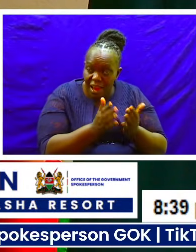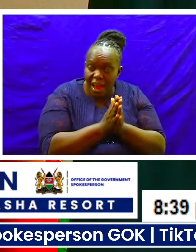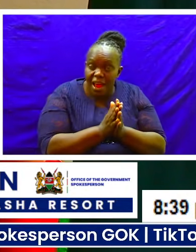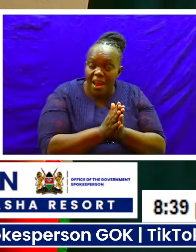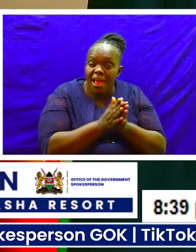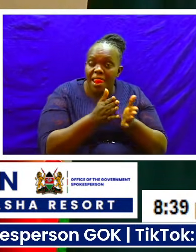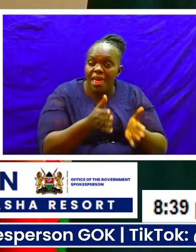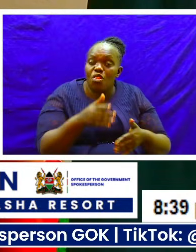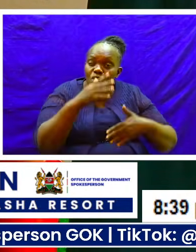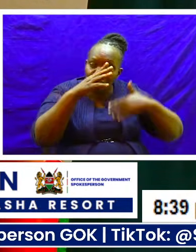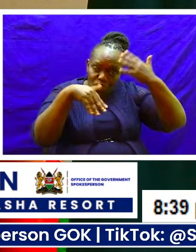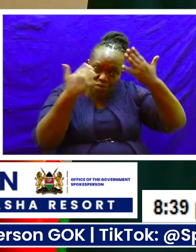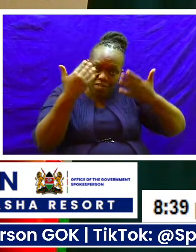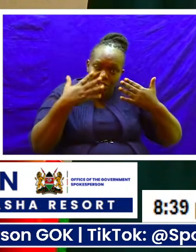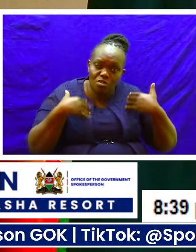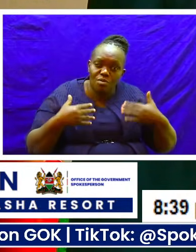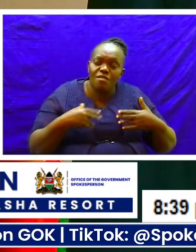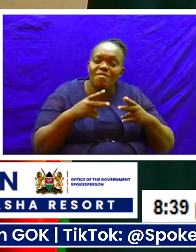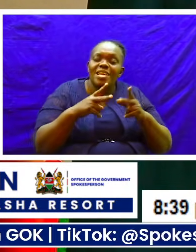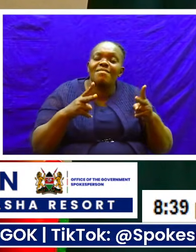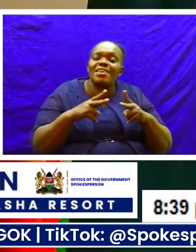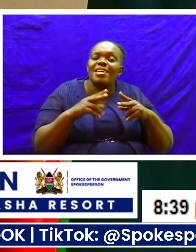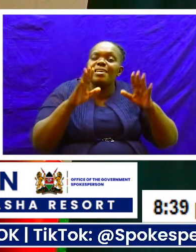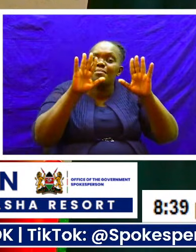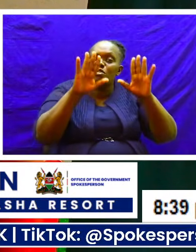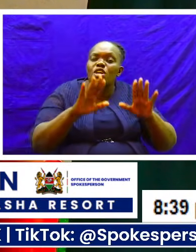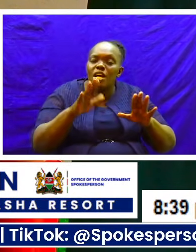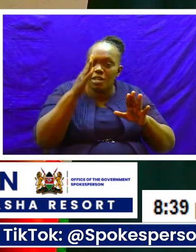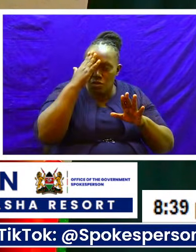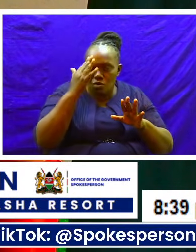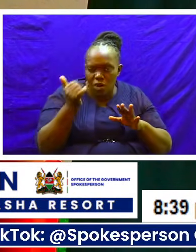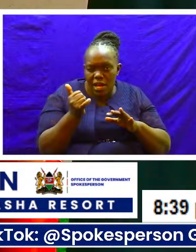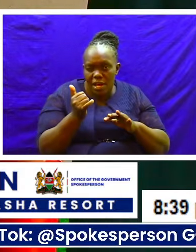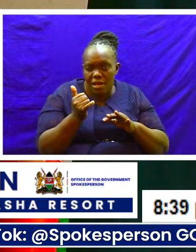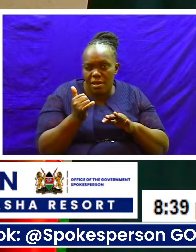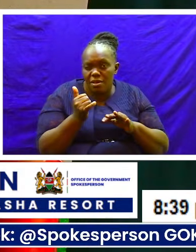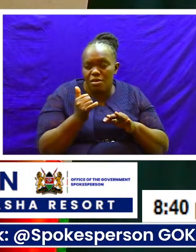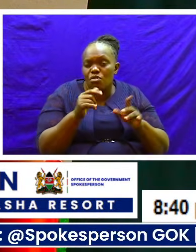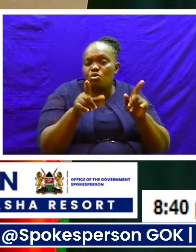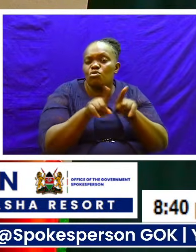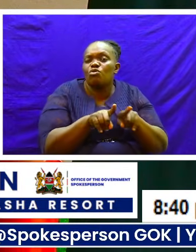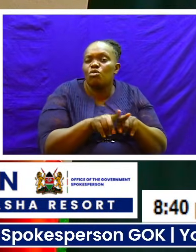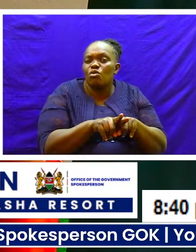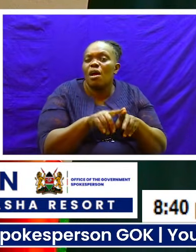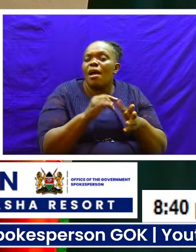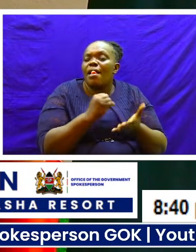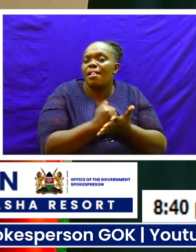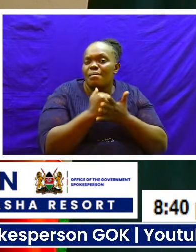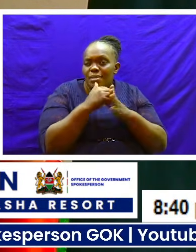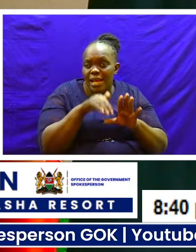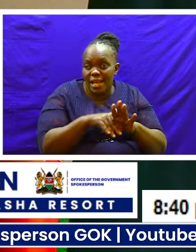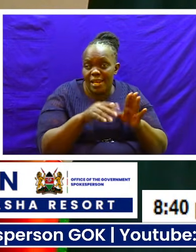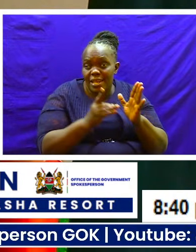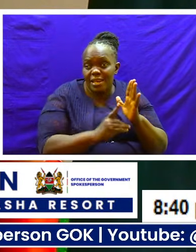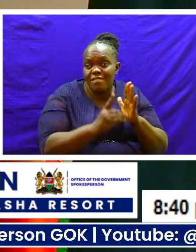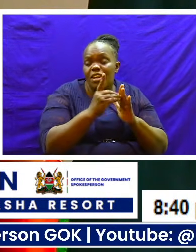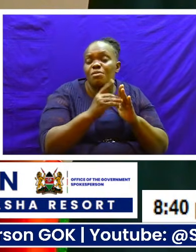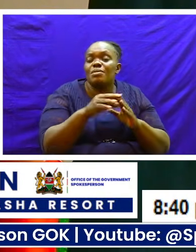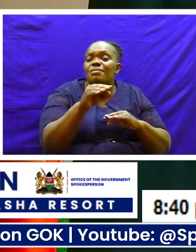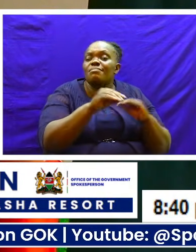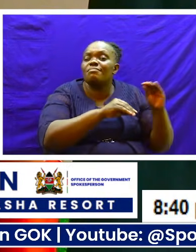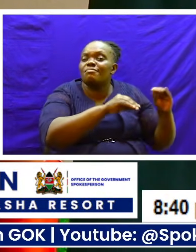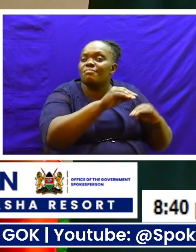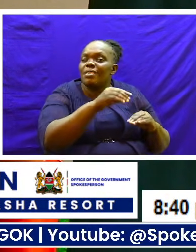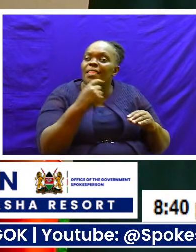Now, the professional bodies are very important because they also help in developing the criteria, and